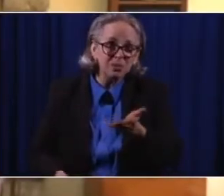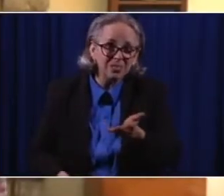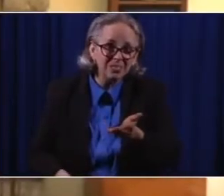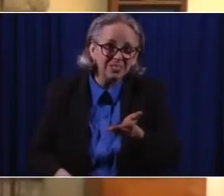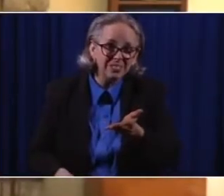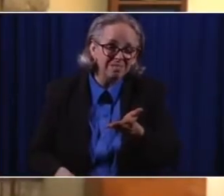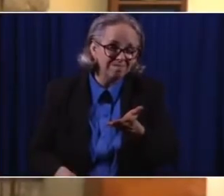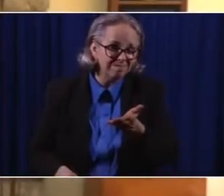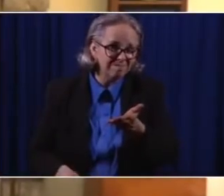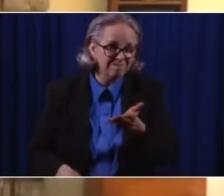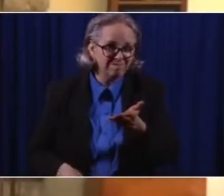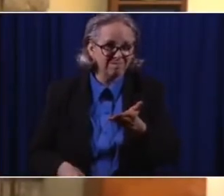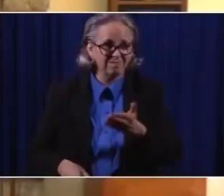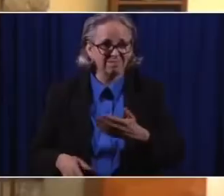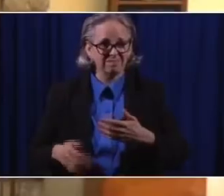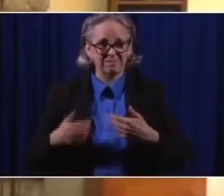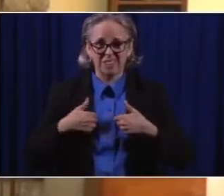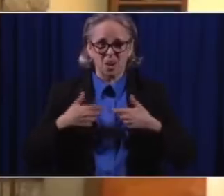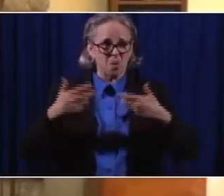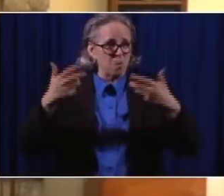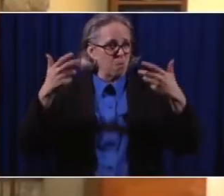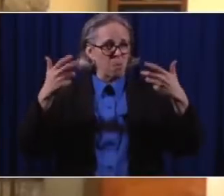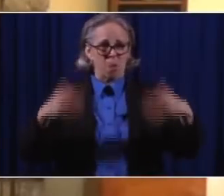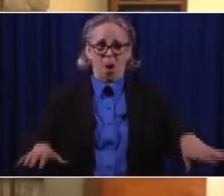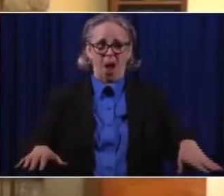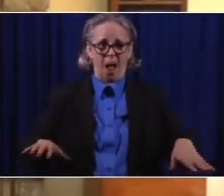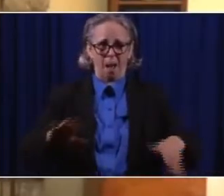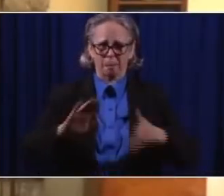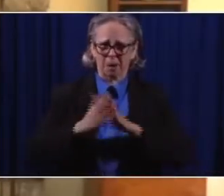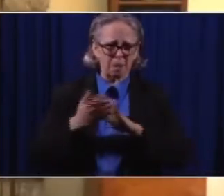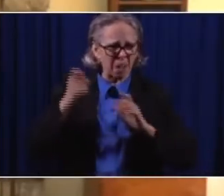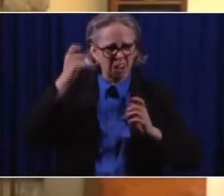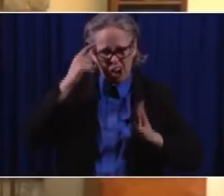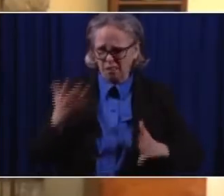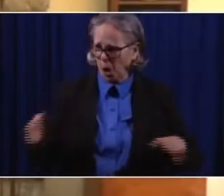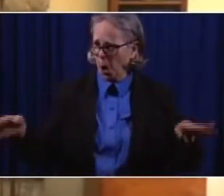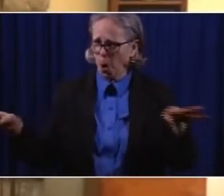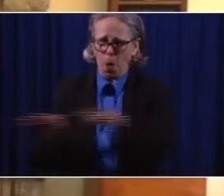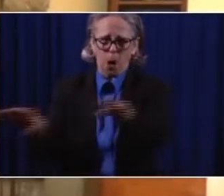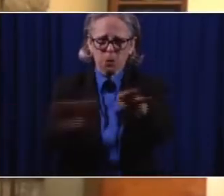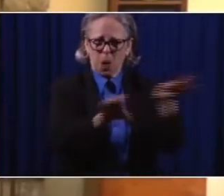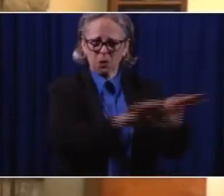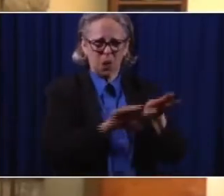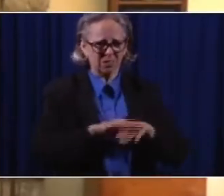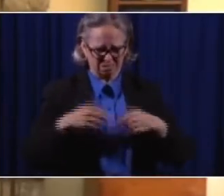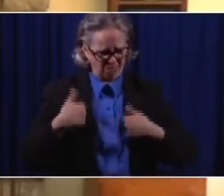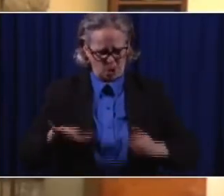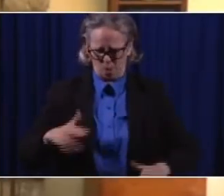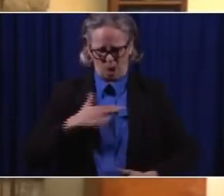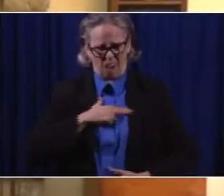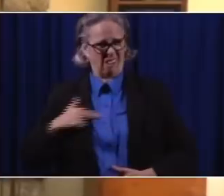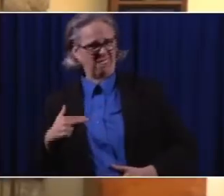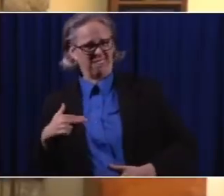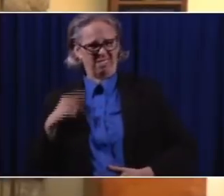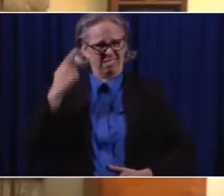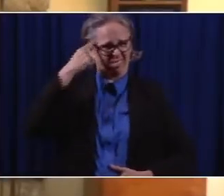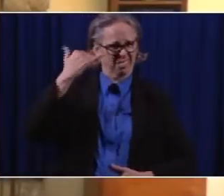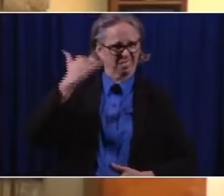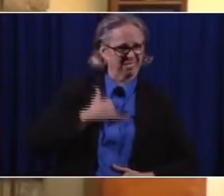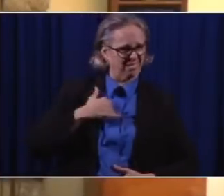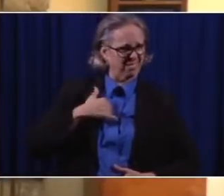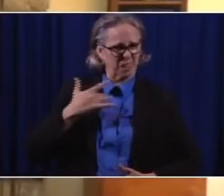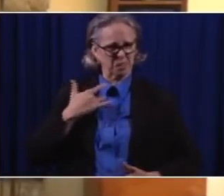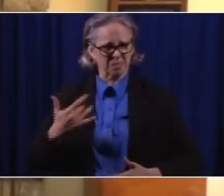I didn't run for governor to close stuff down. That's not what we want to do. But we're going to do what we have to do.